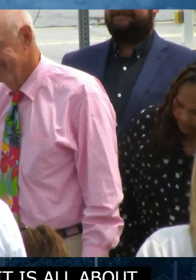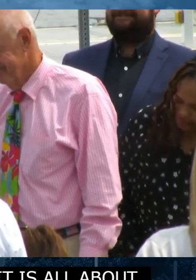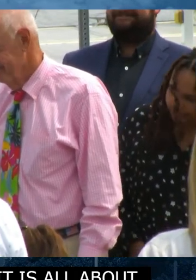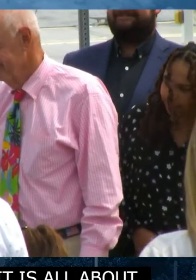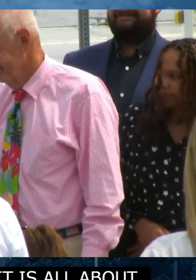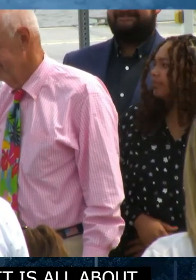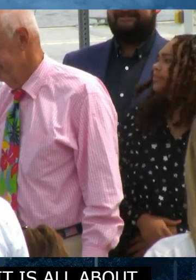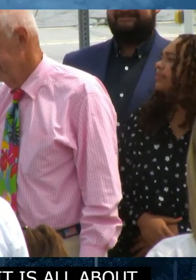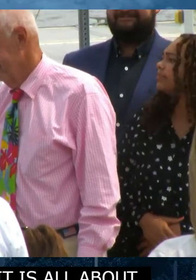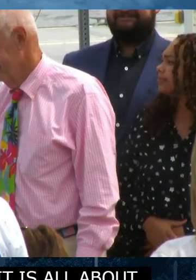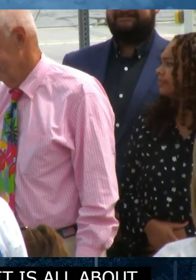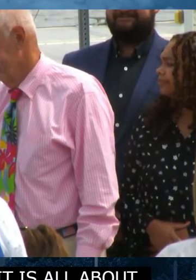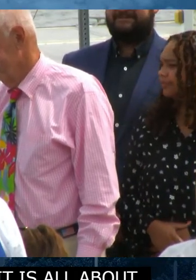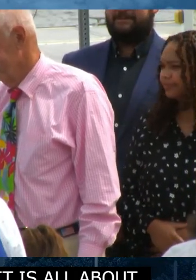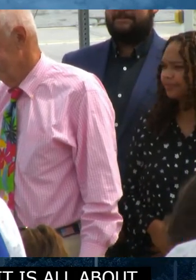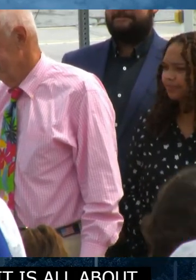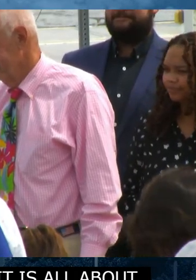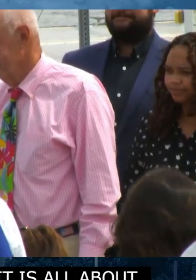uh